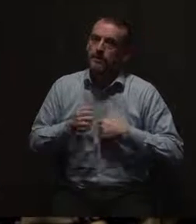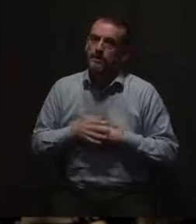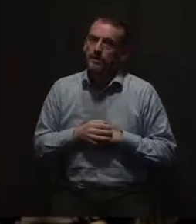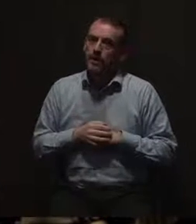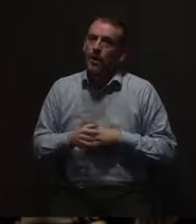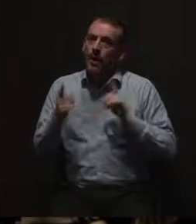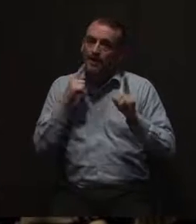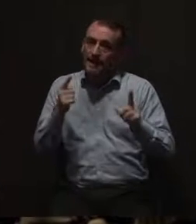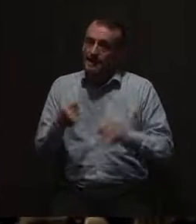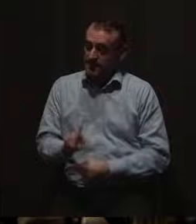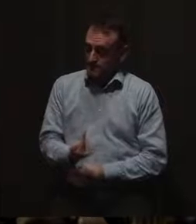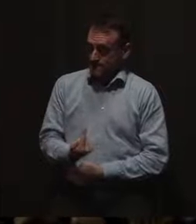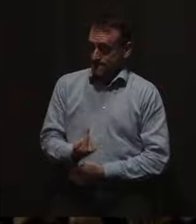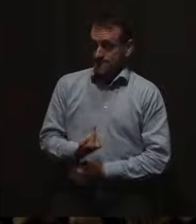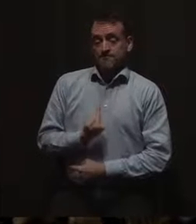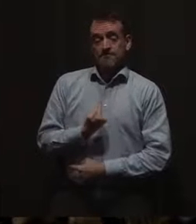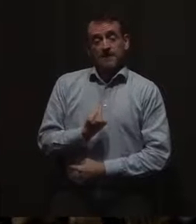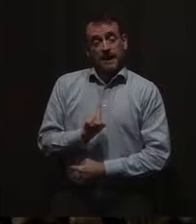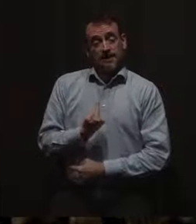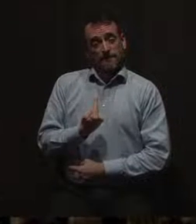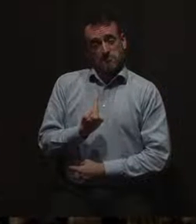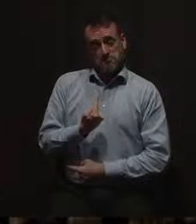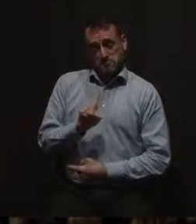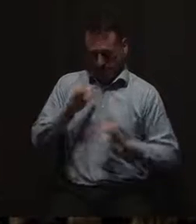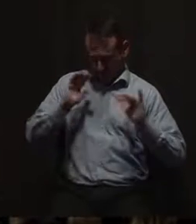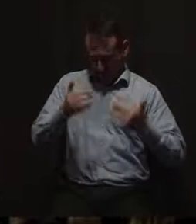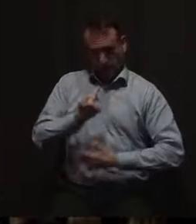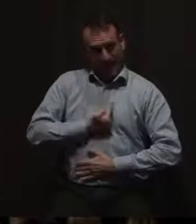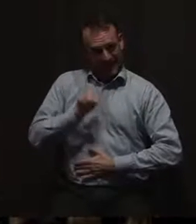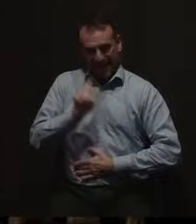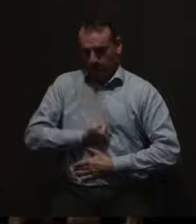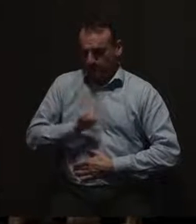our shared humanity is based on the fact that